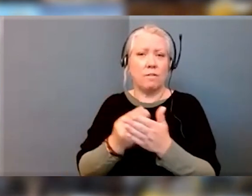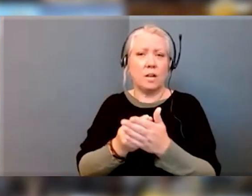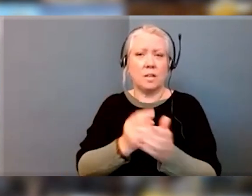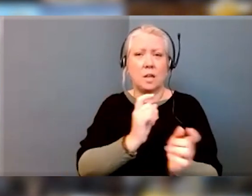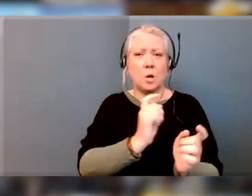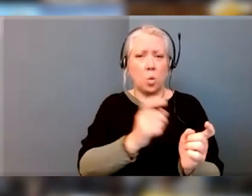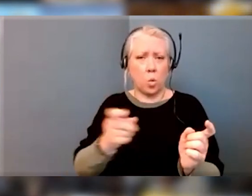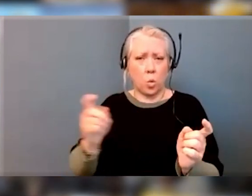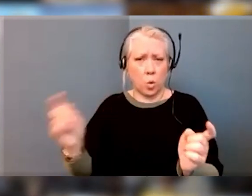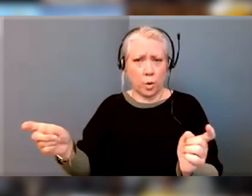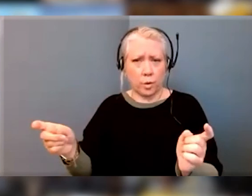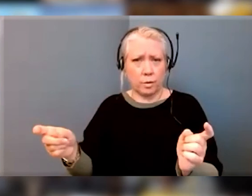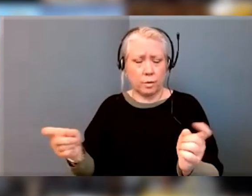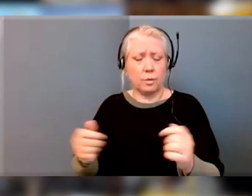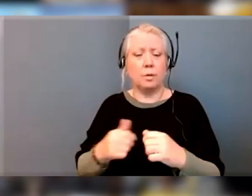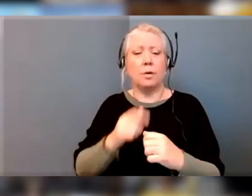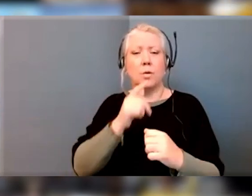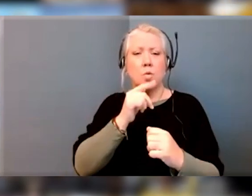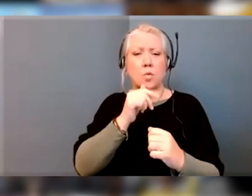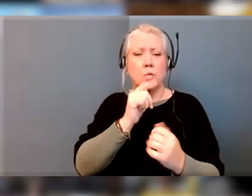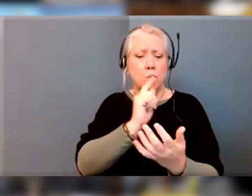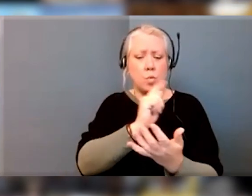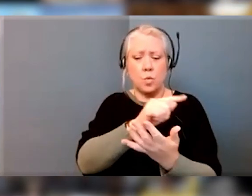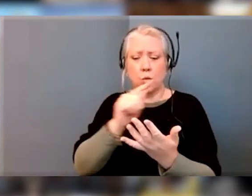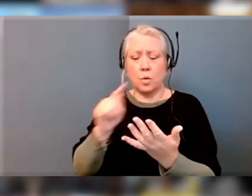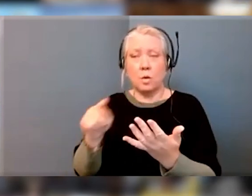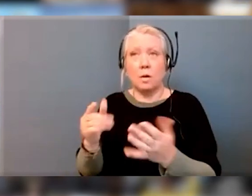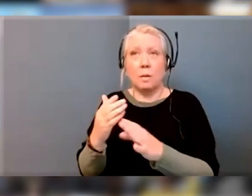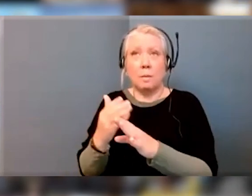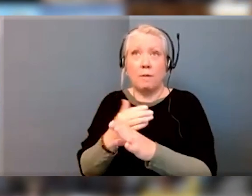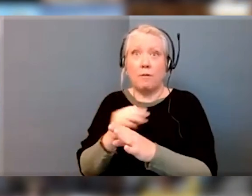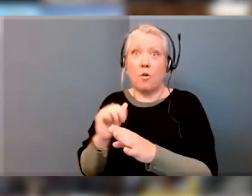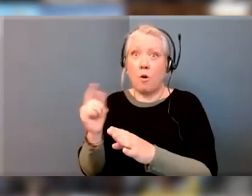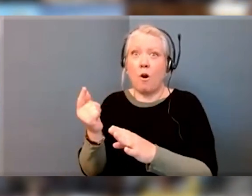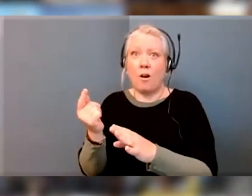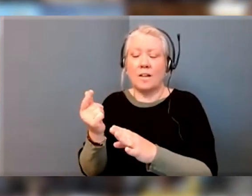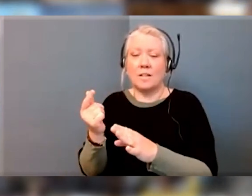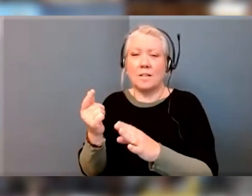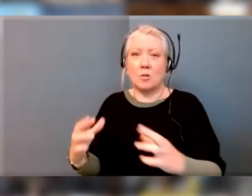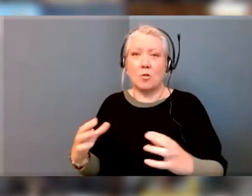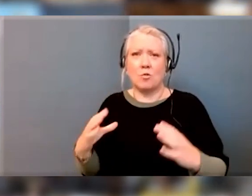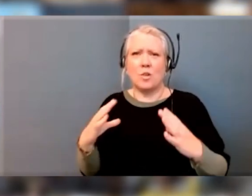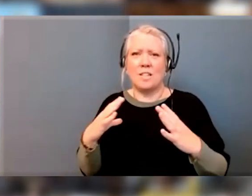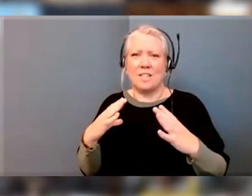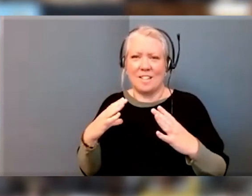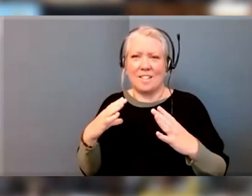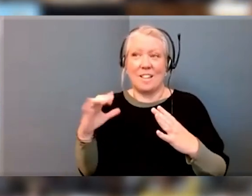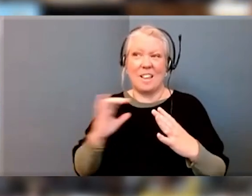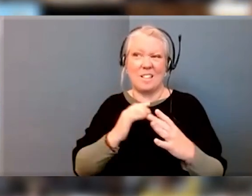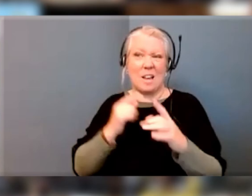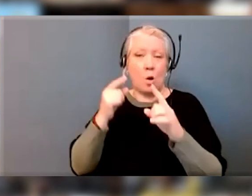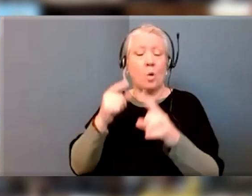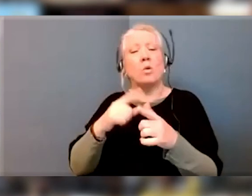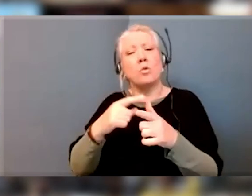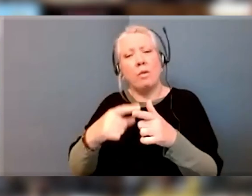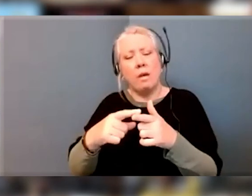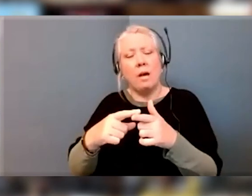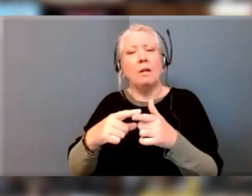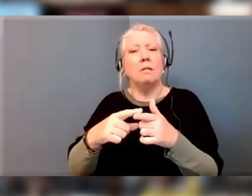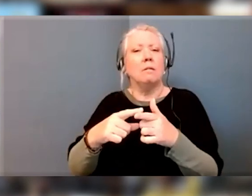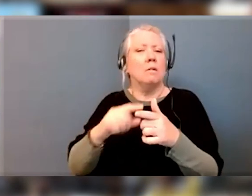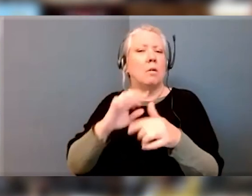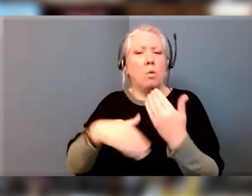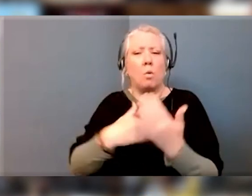in August, before the August recess, that's our goal, so that we have legislation done. And then that way, in